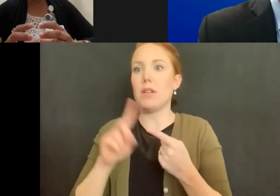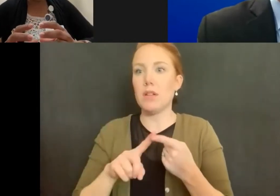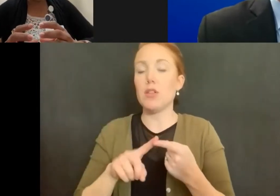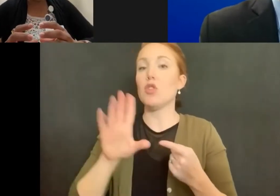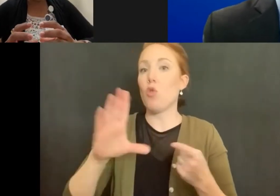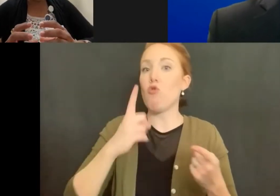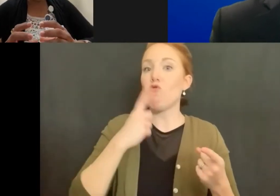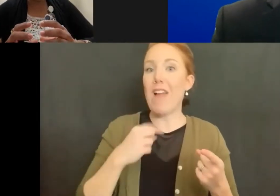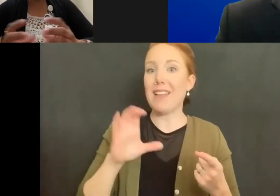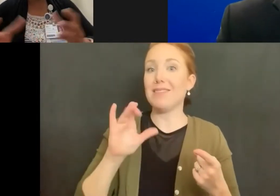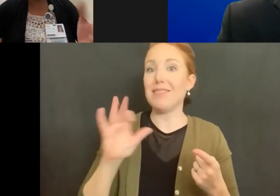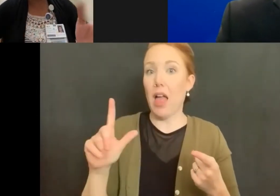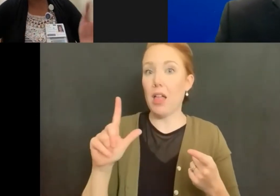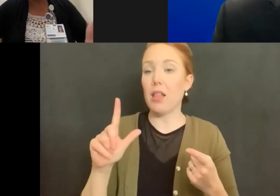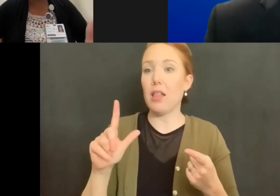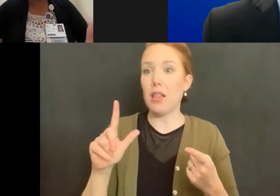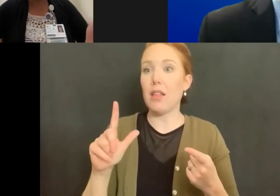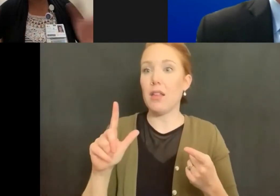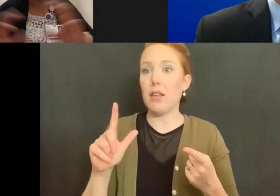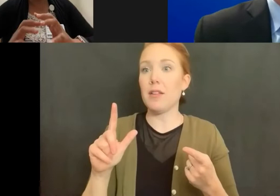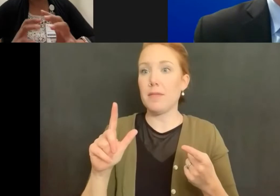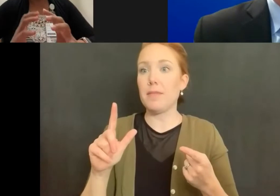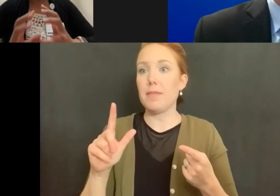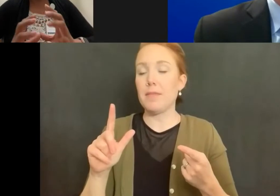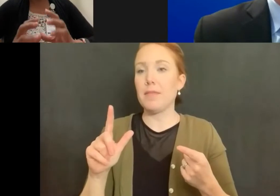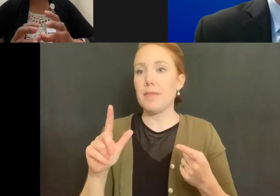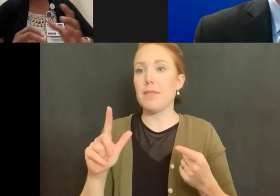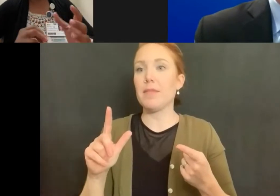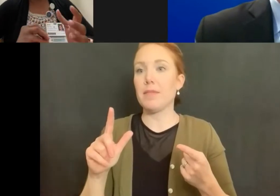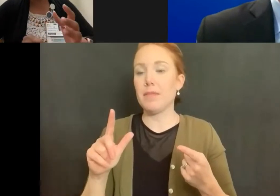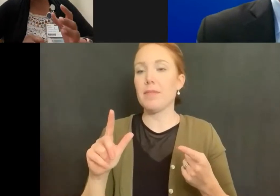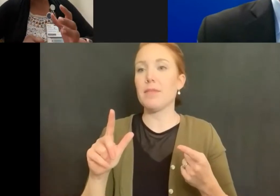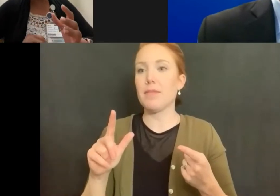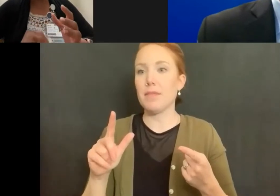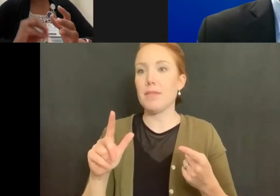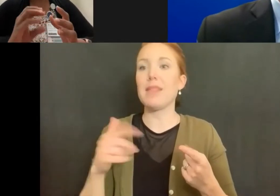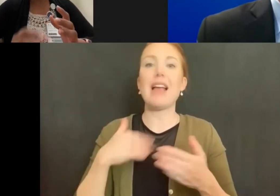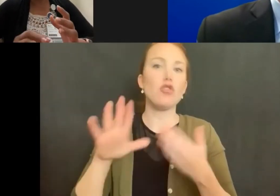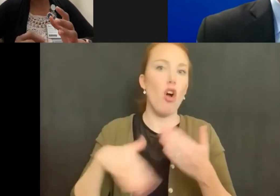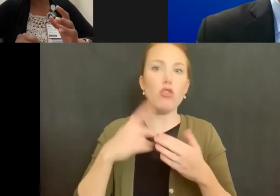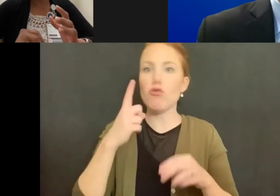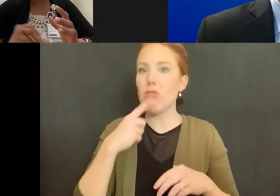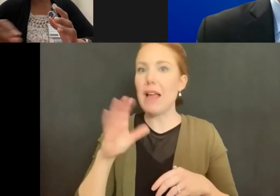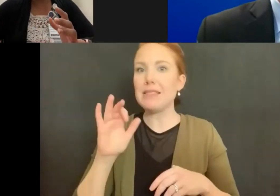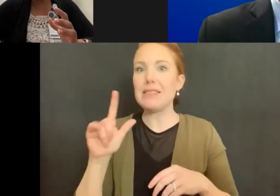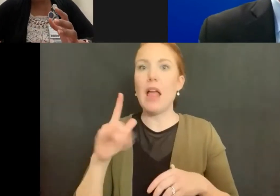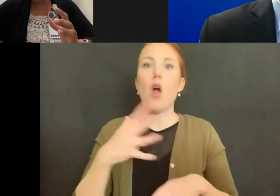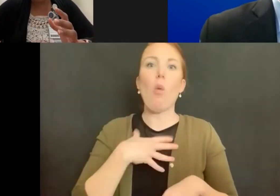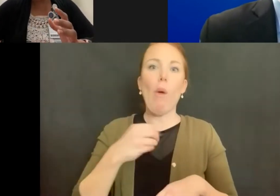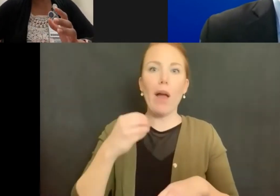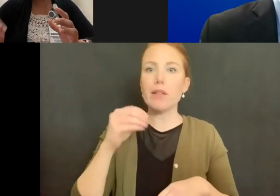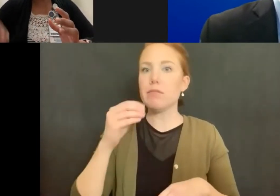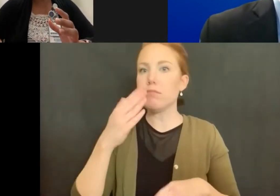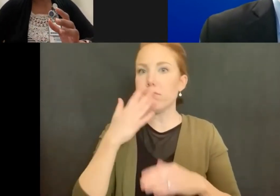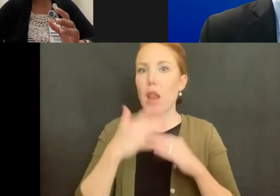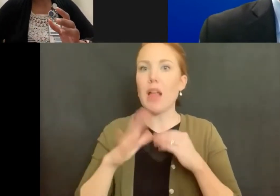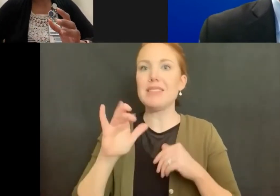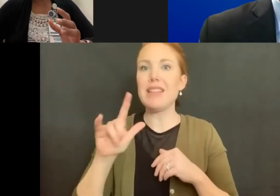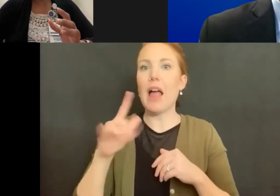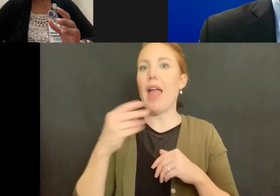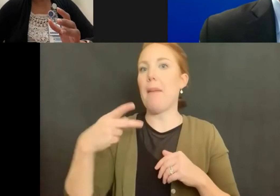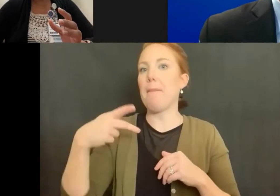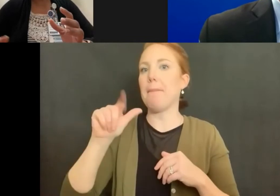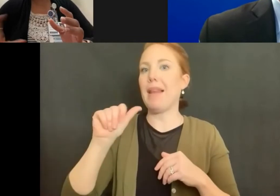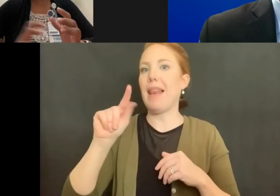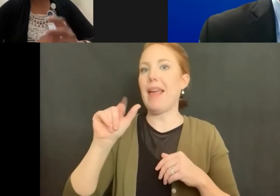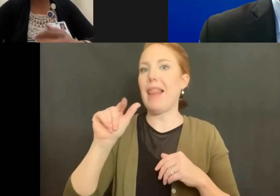cells, which give the red color. It has all your red cells, white blood cell, and the platelets. Platelets are the one